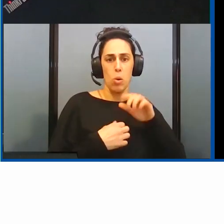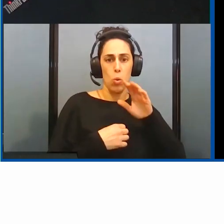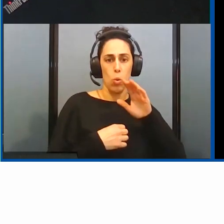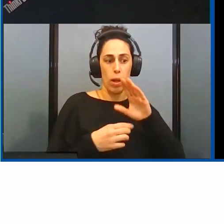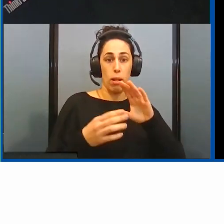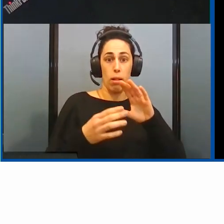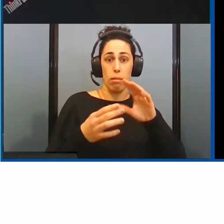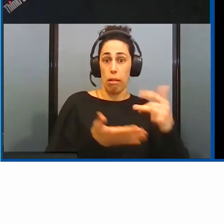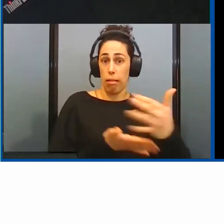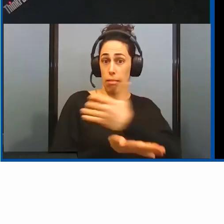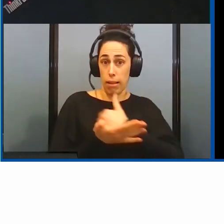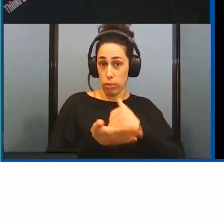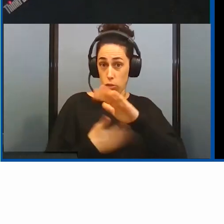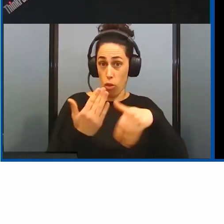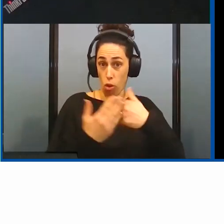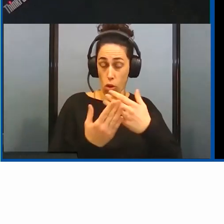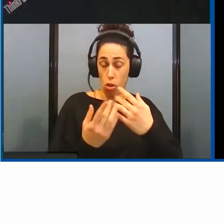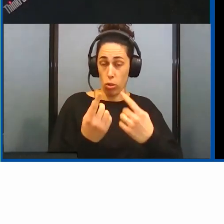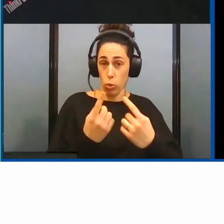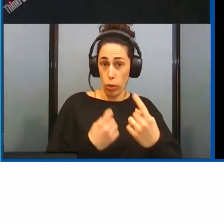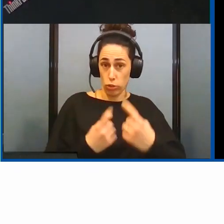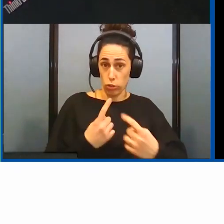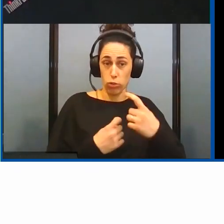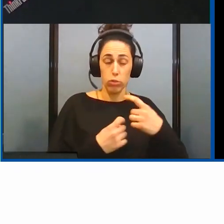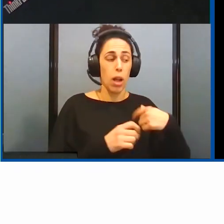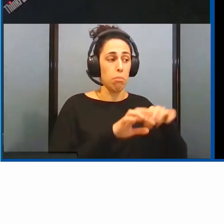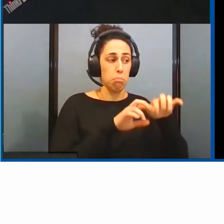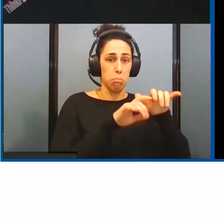come to you. So that might work well.